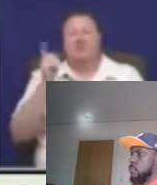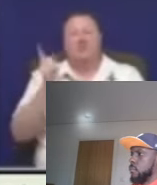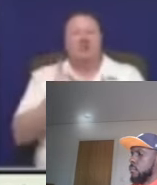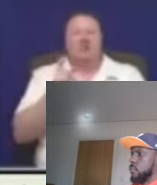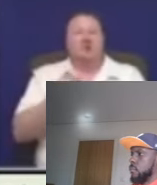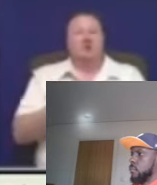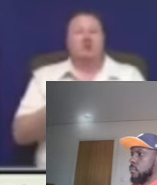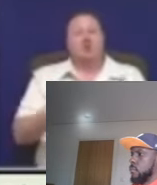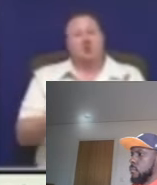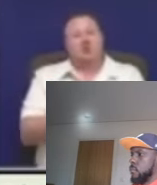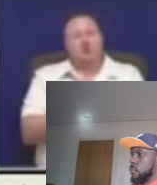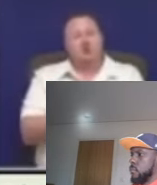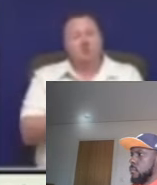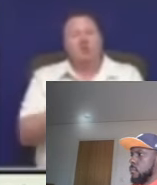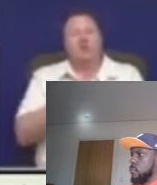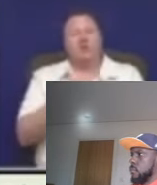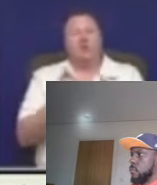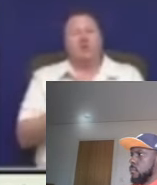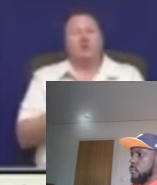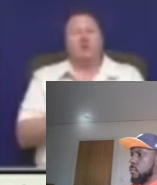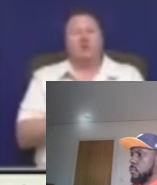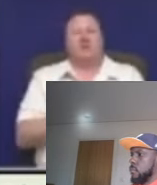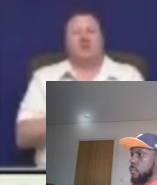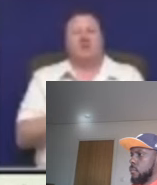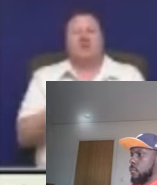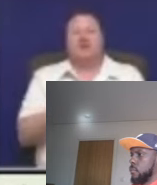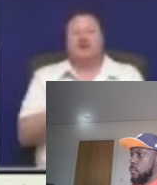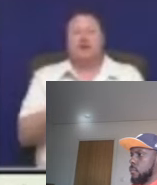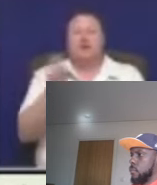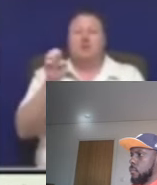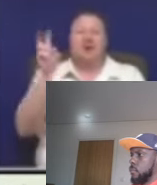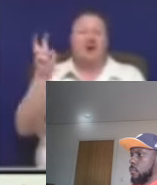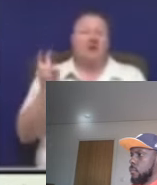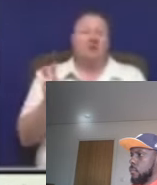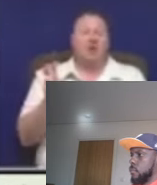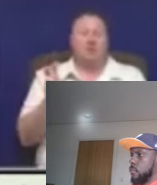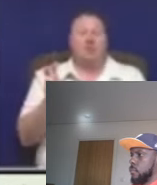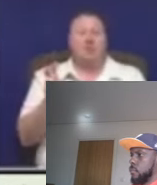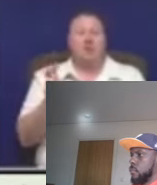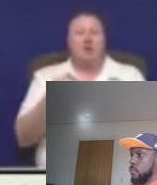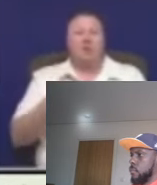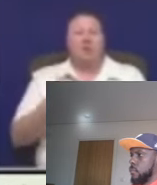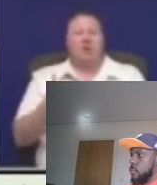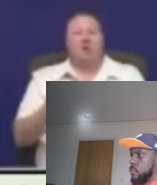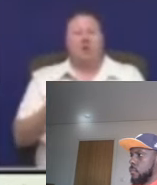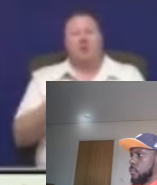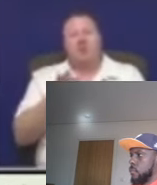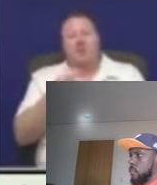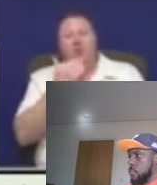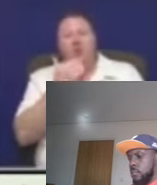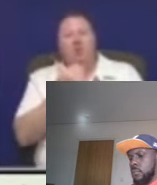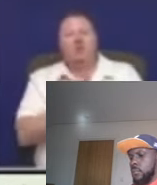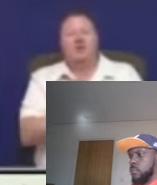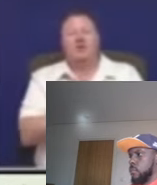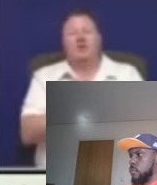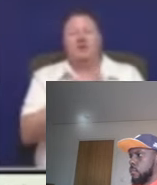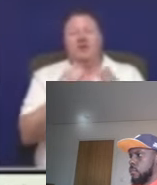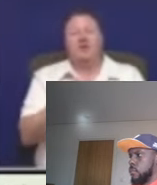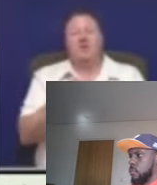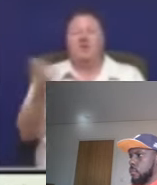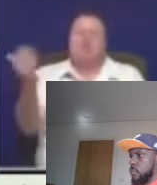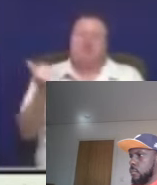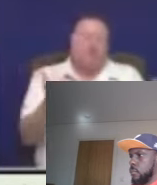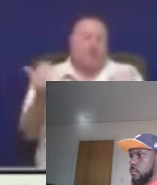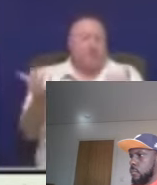our department. Similar to Eskom's approach, we are reaching out to seasoned professionals with skills needed to oversee